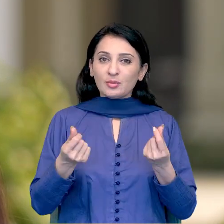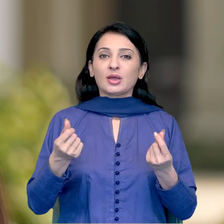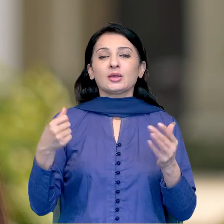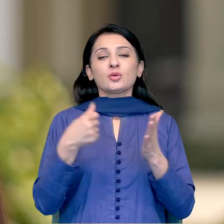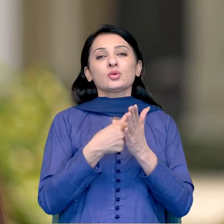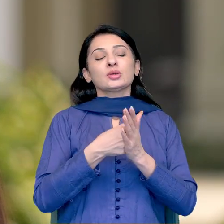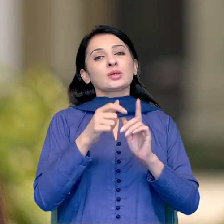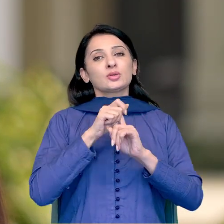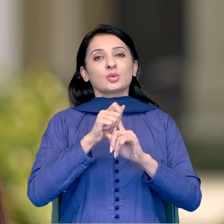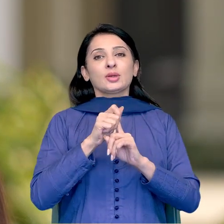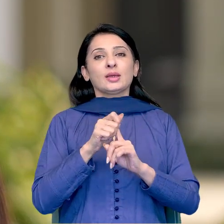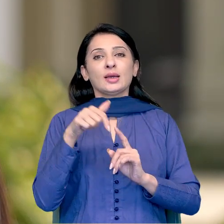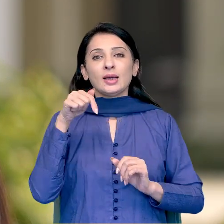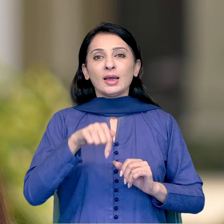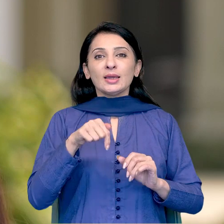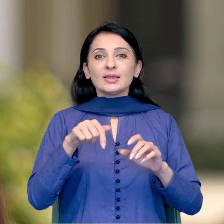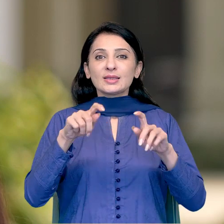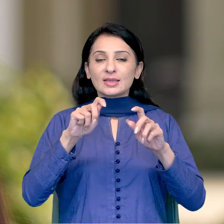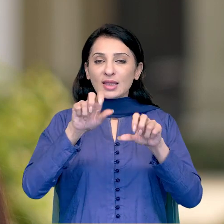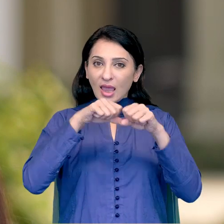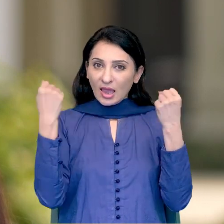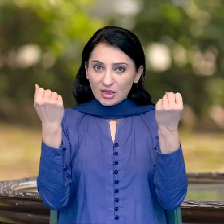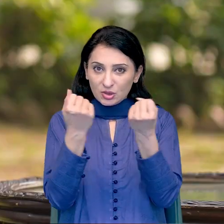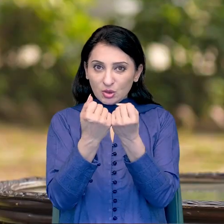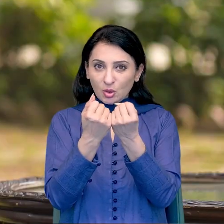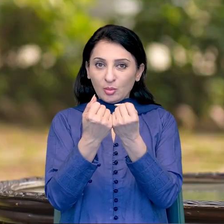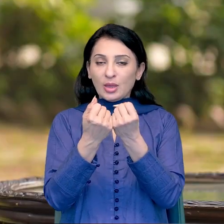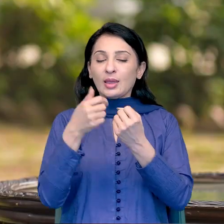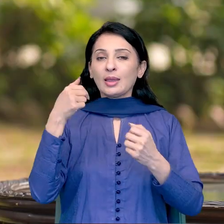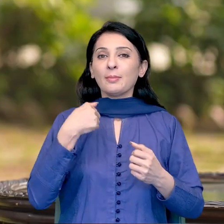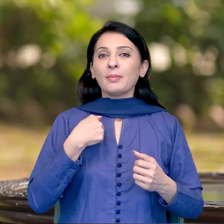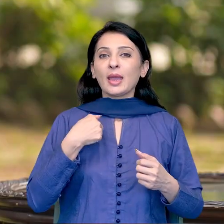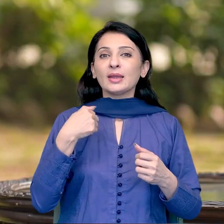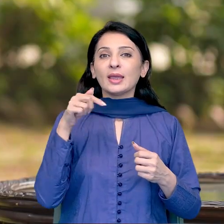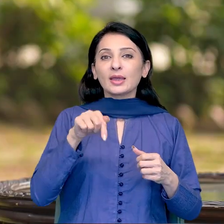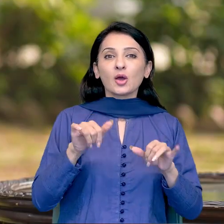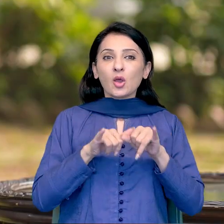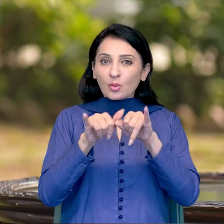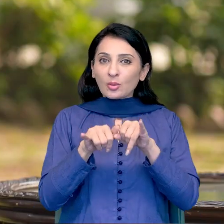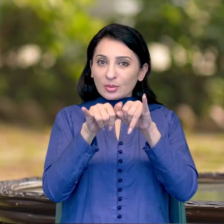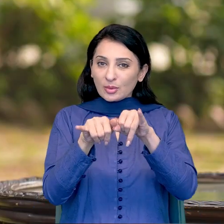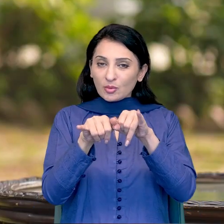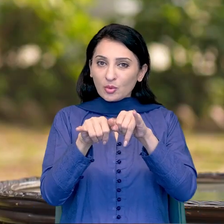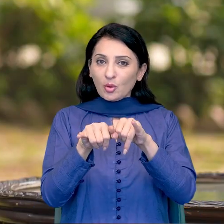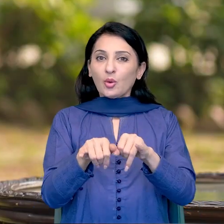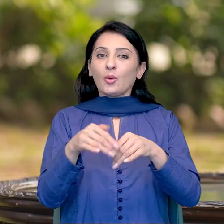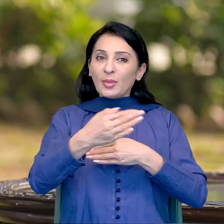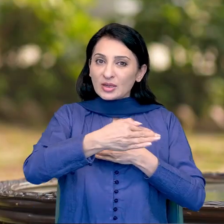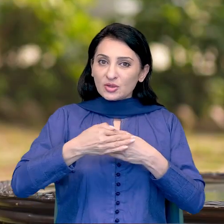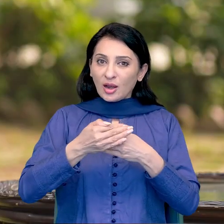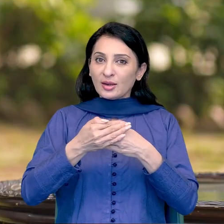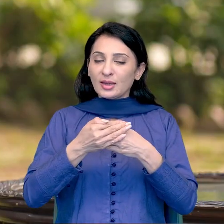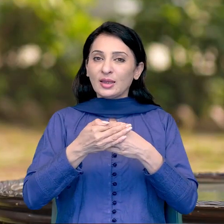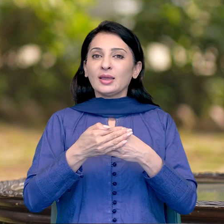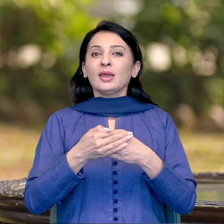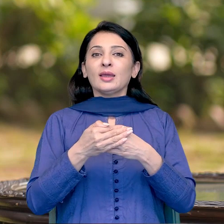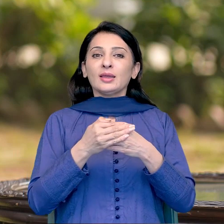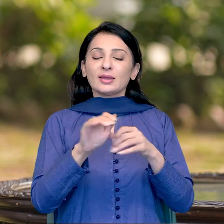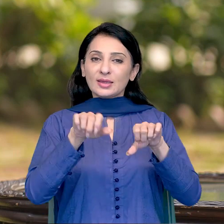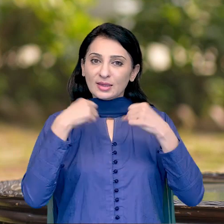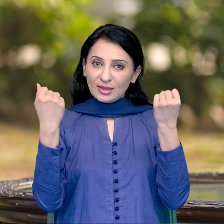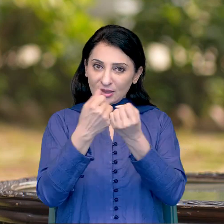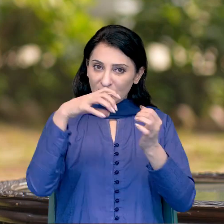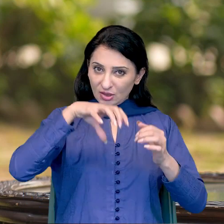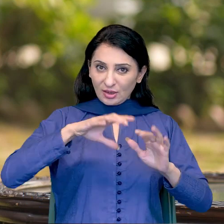or to reduce it. Through Arzu, I had the chance to work for Todd's Welfare Society, which is an animal shelter in Lahore.